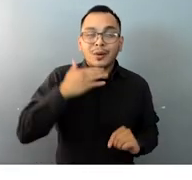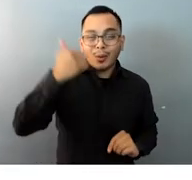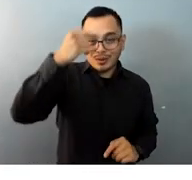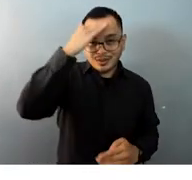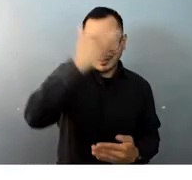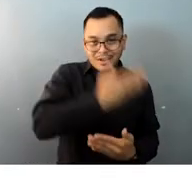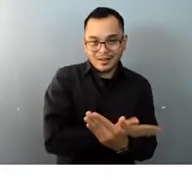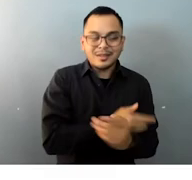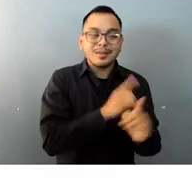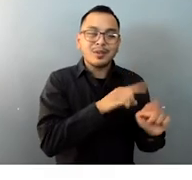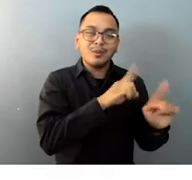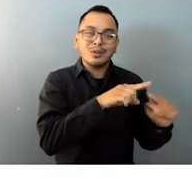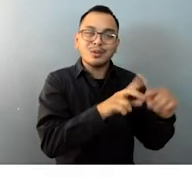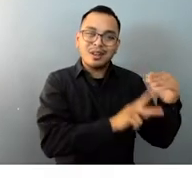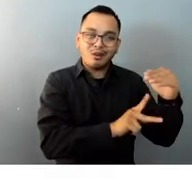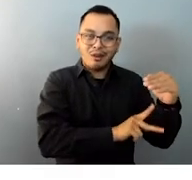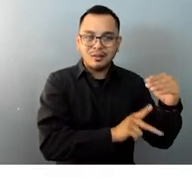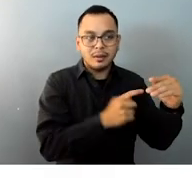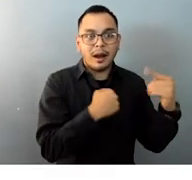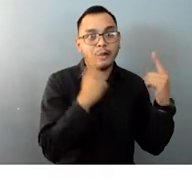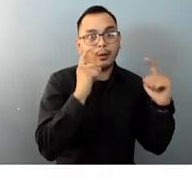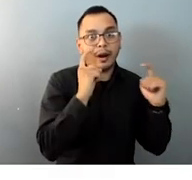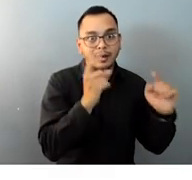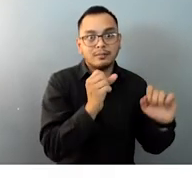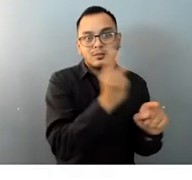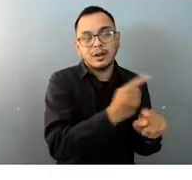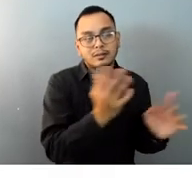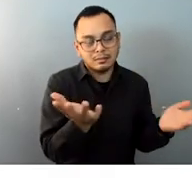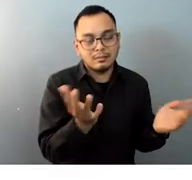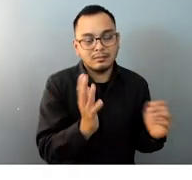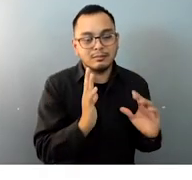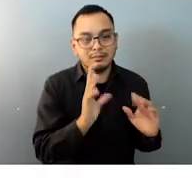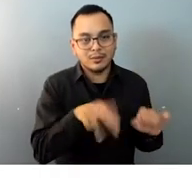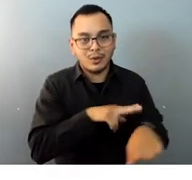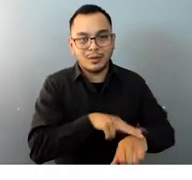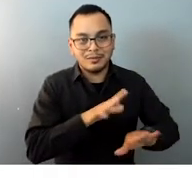my older son, when he went to kindergarten,